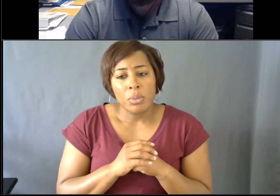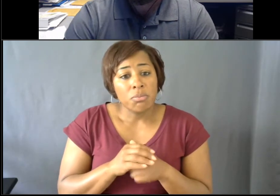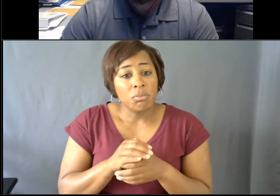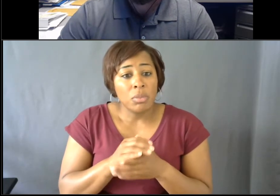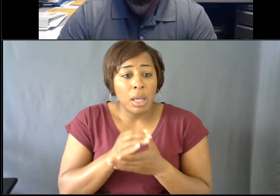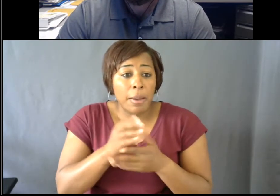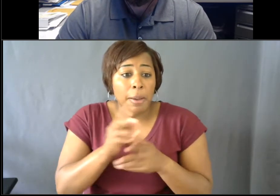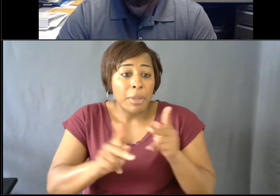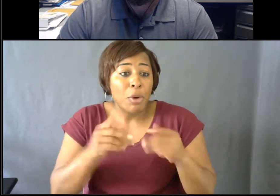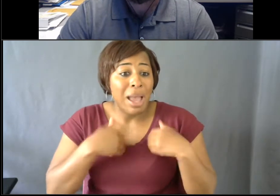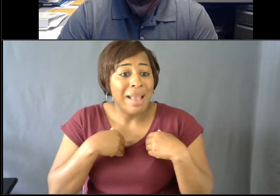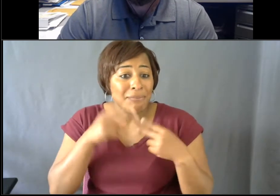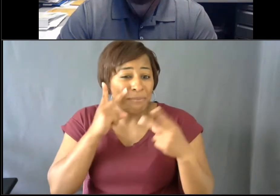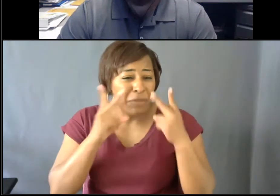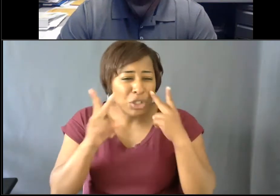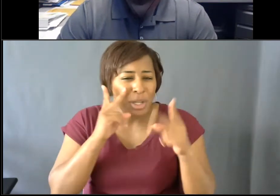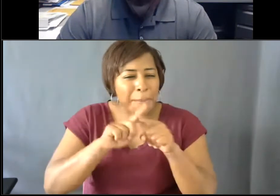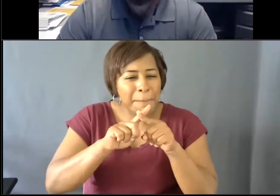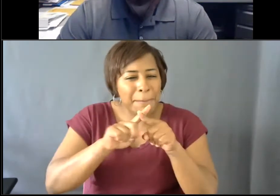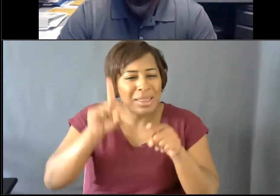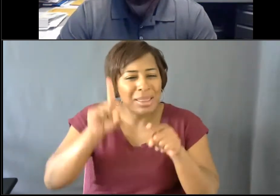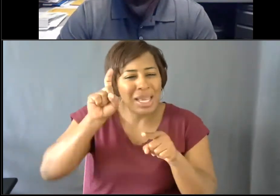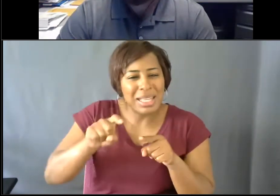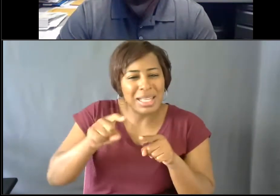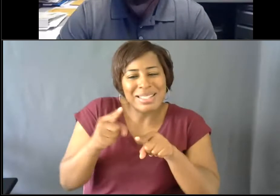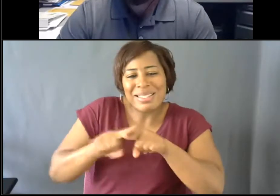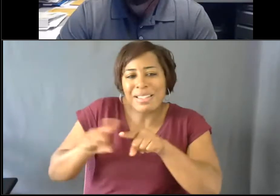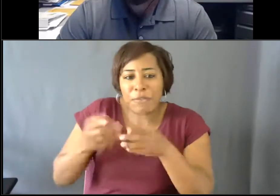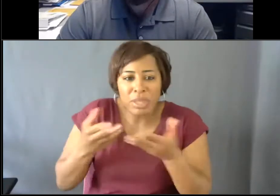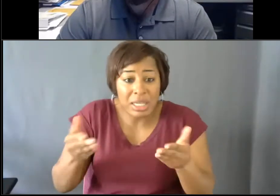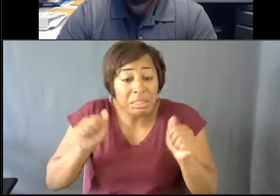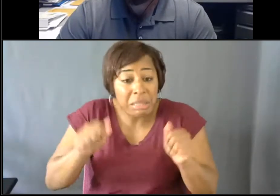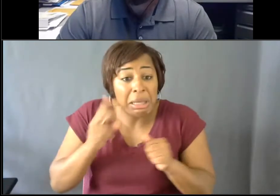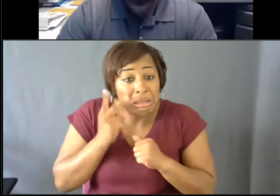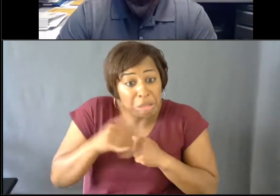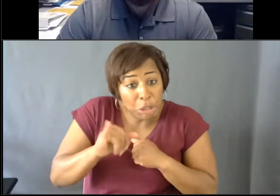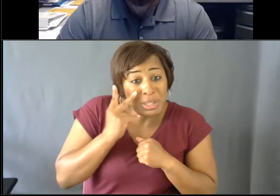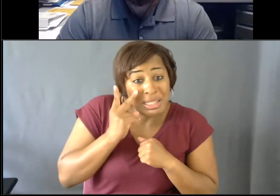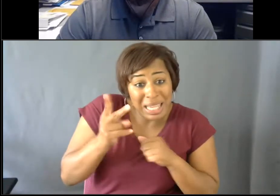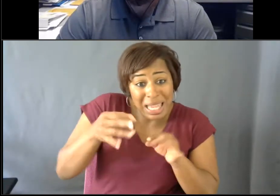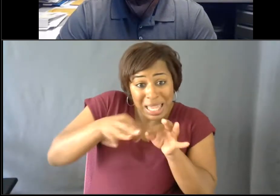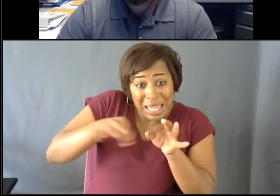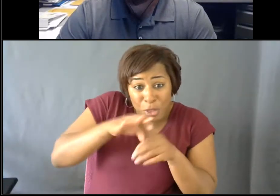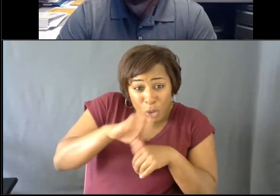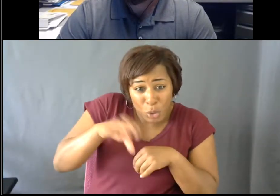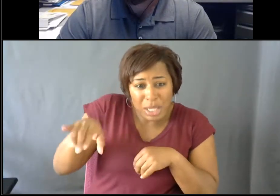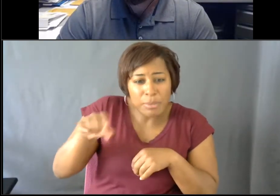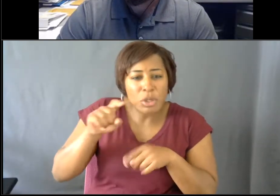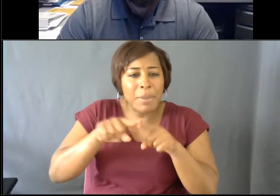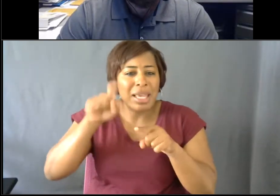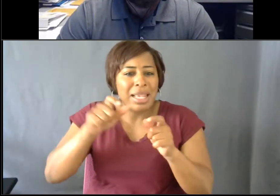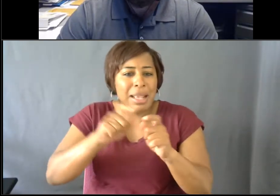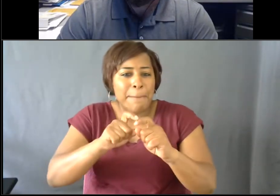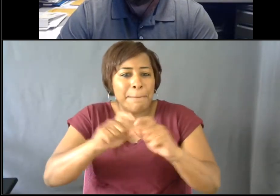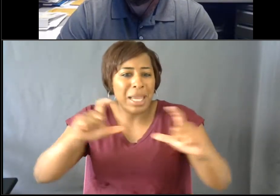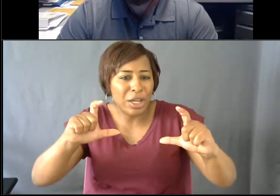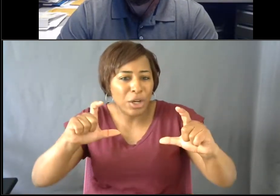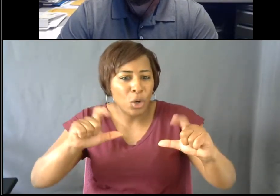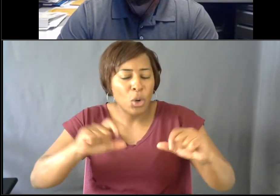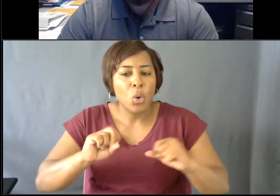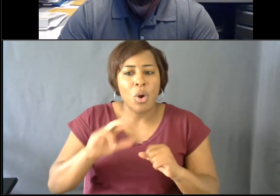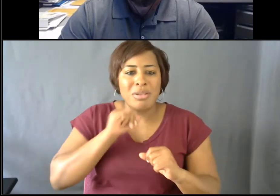just needed different things with the closed captioning. They could still see it, but they needed it to be either bigger or to not block different parts